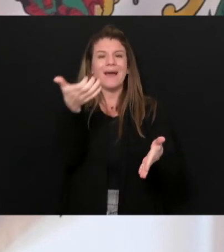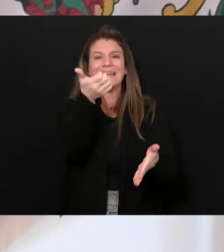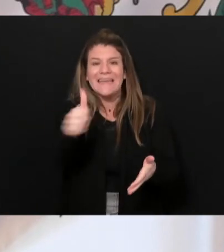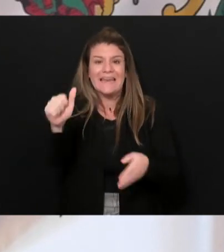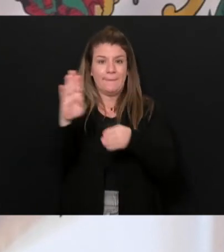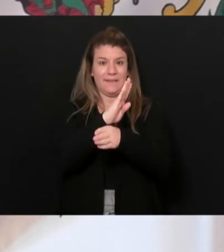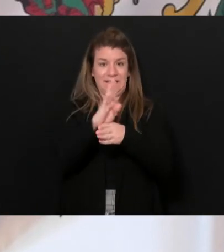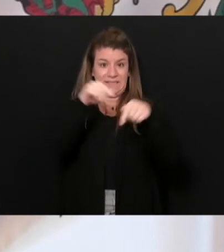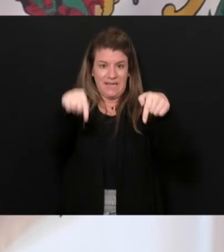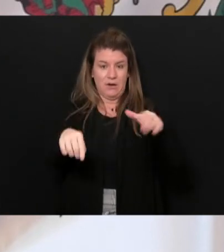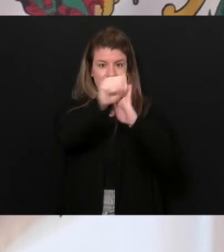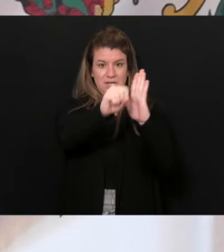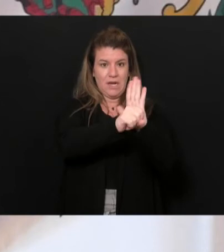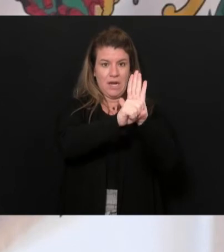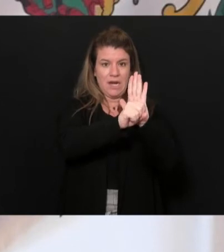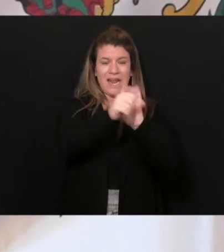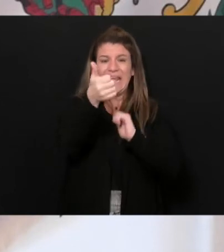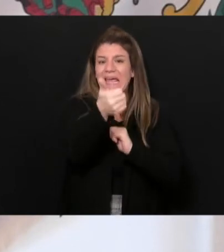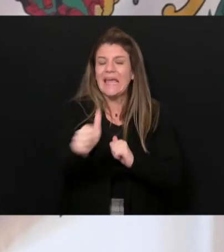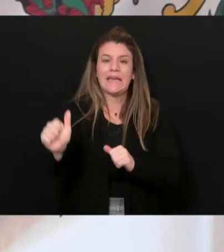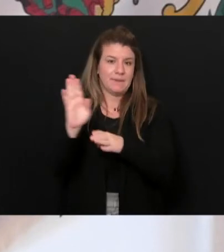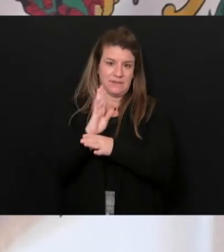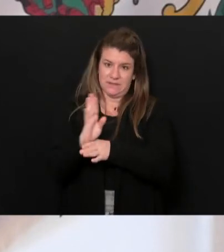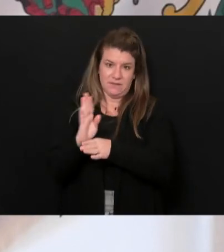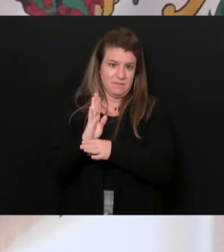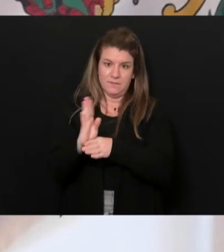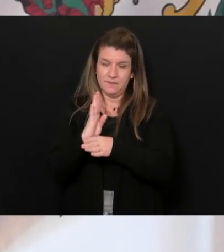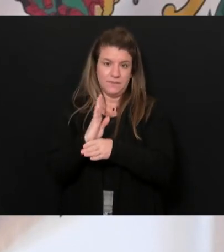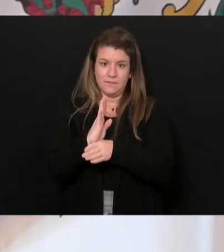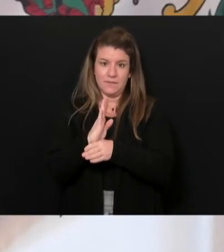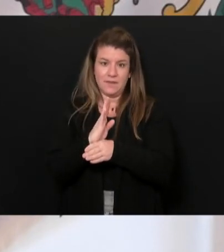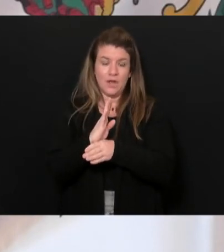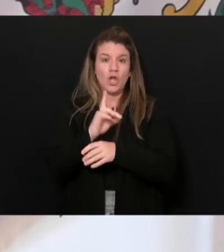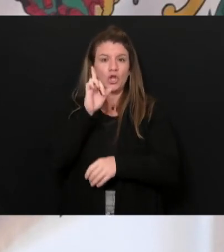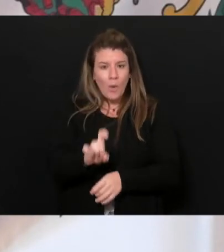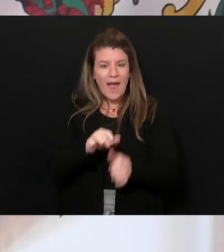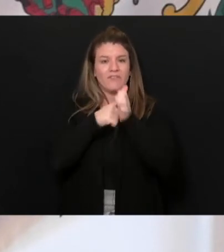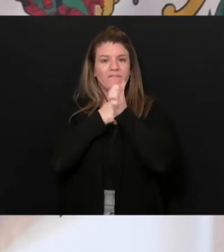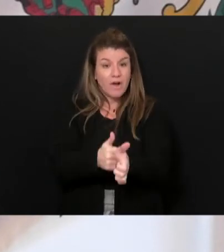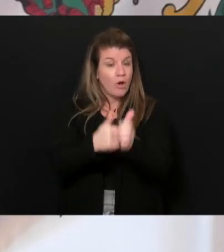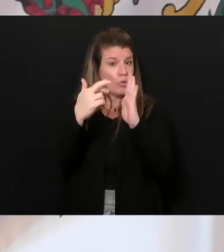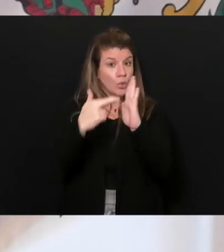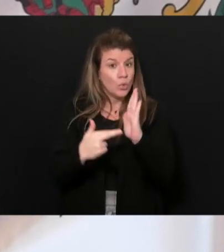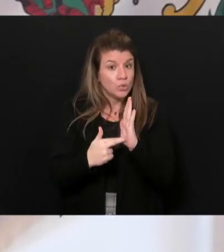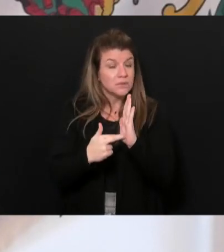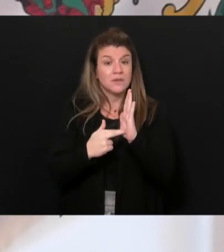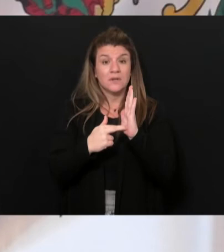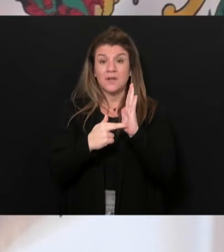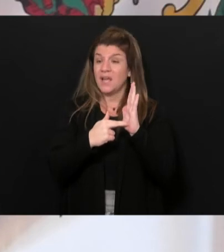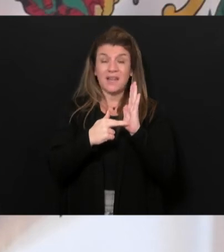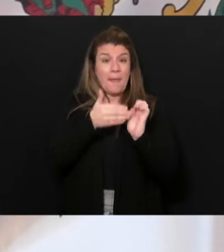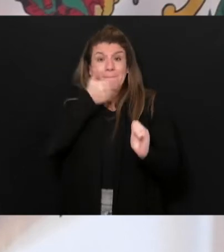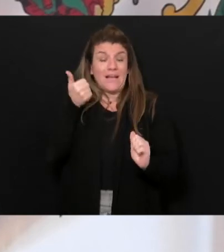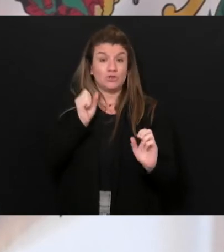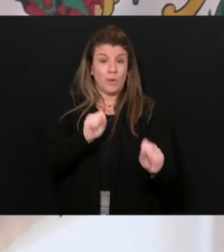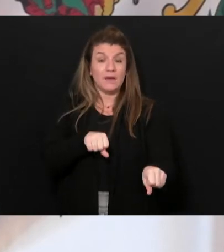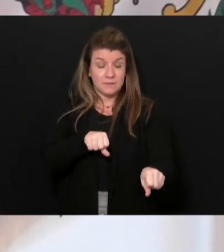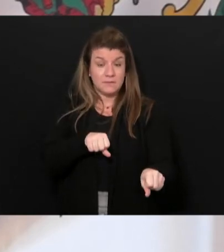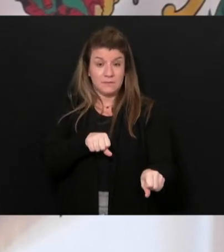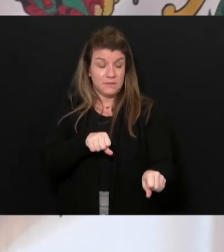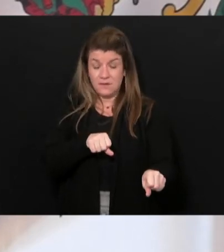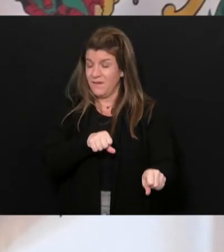state, any business whatsoever. We should follow protocols to the very best of all of our abilities,